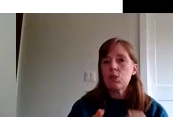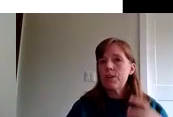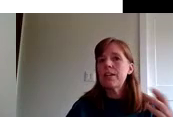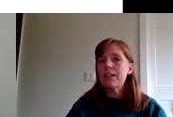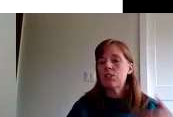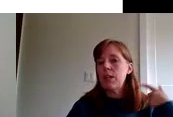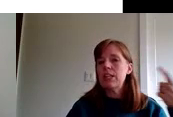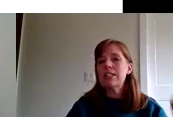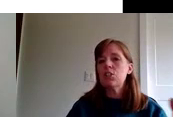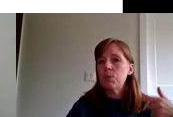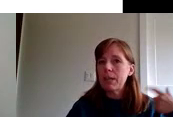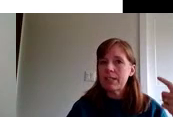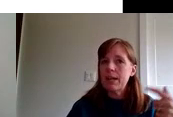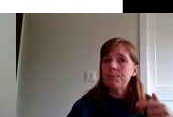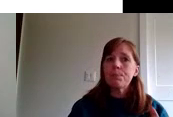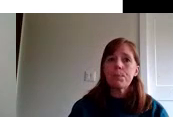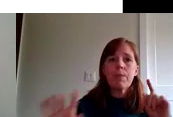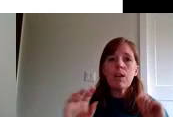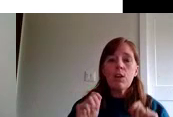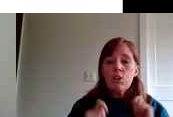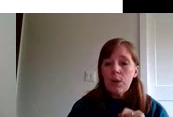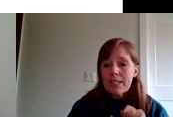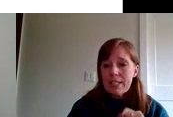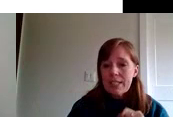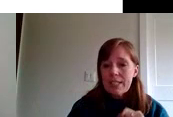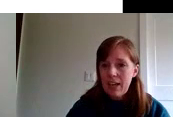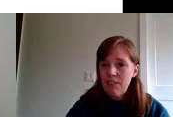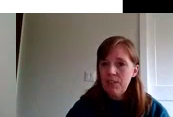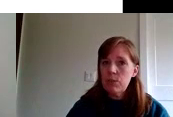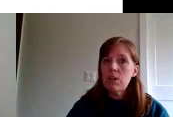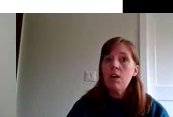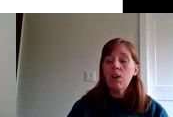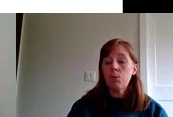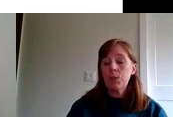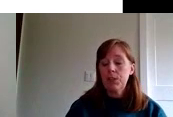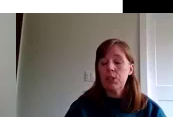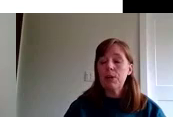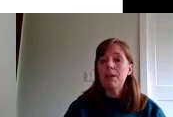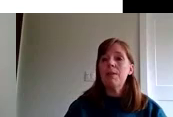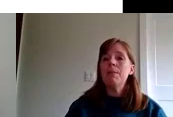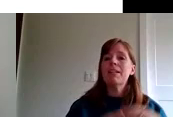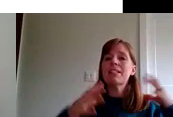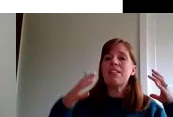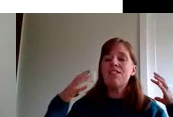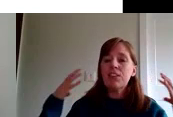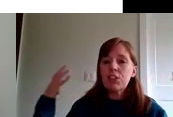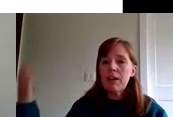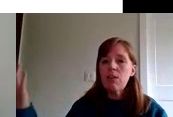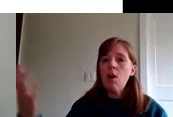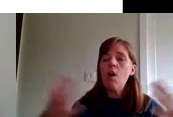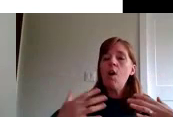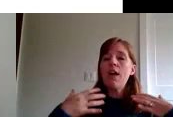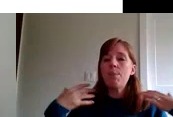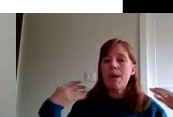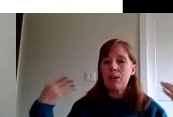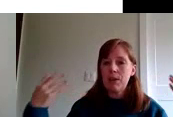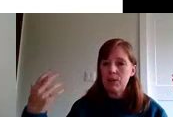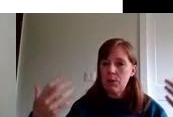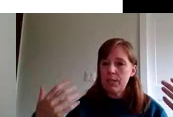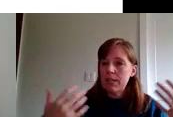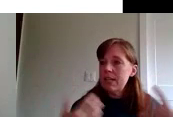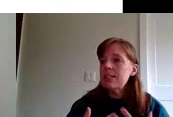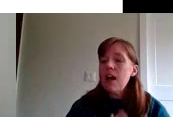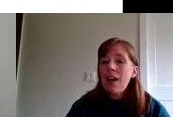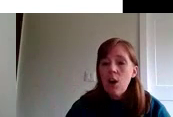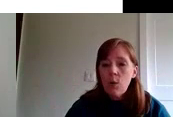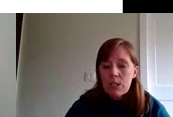it doesn't distort, and so that is a direct sound. Noise canceling headphones are really great because they filter out all that